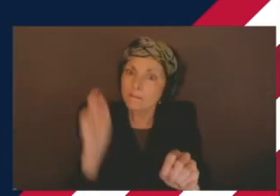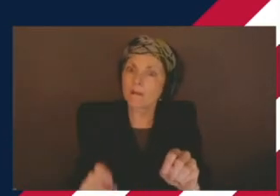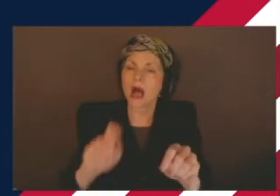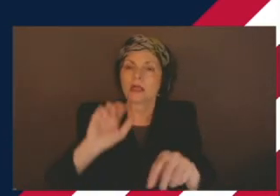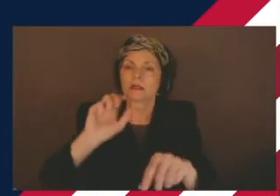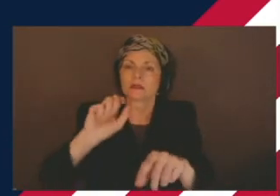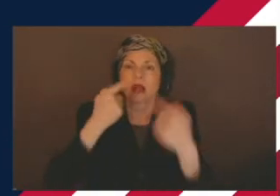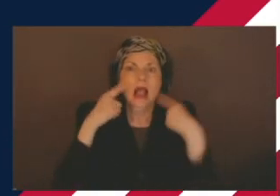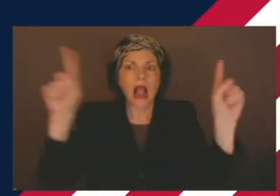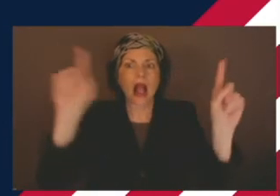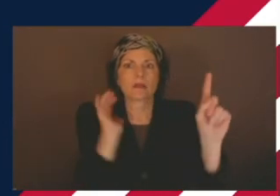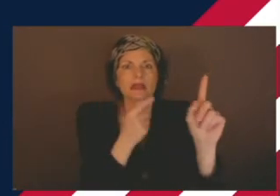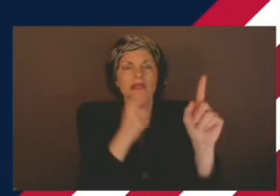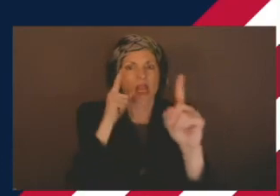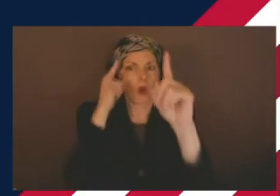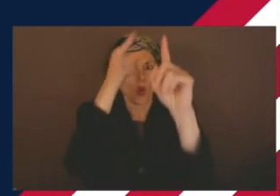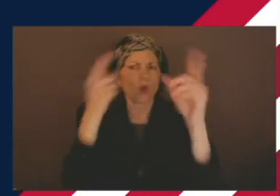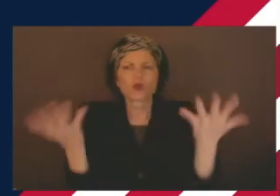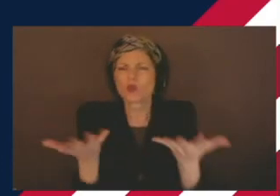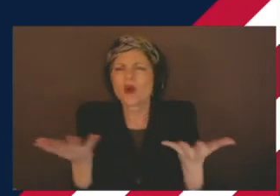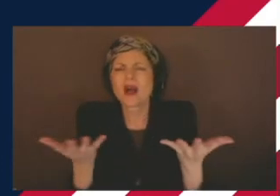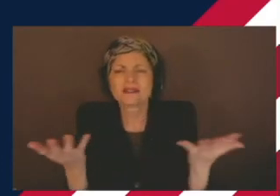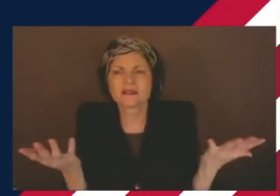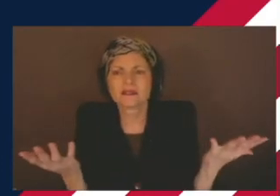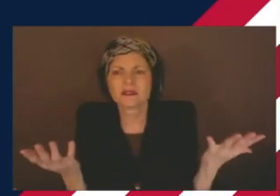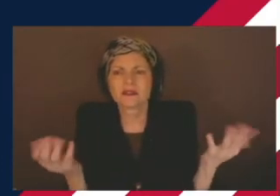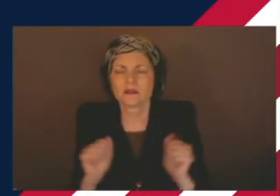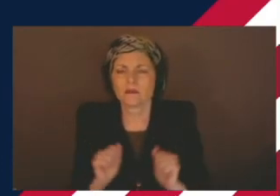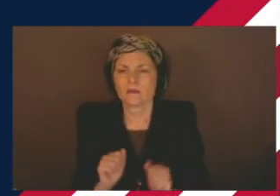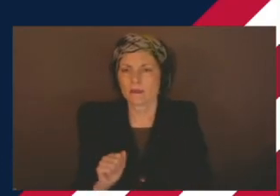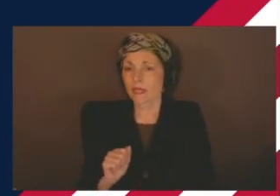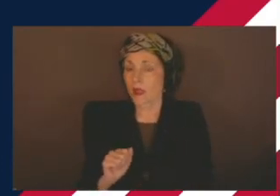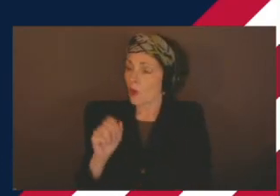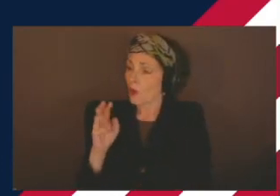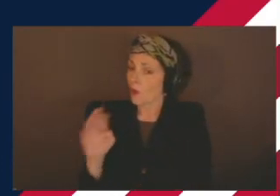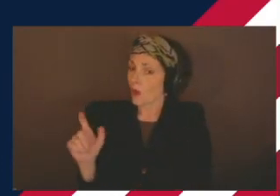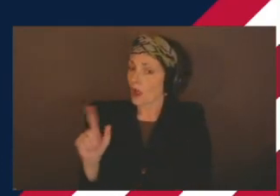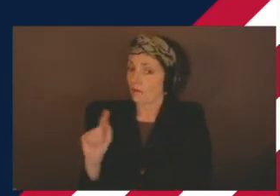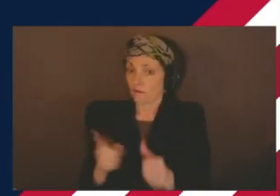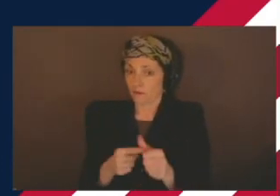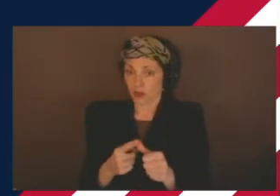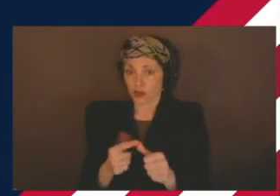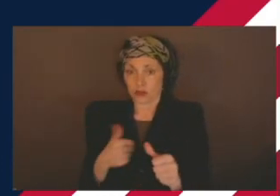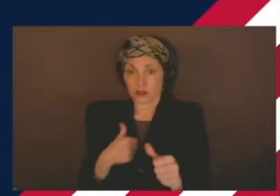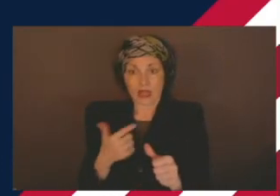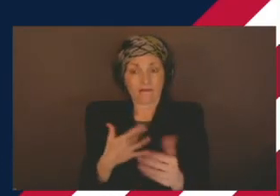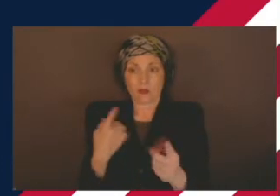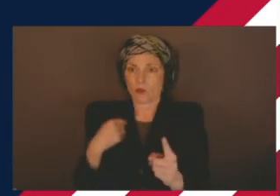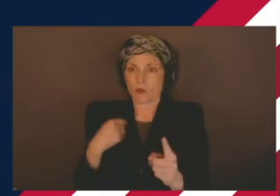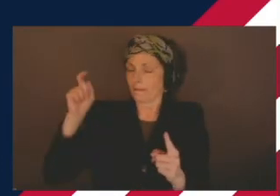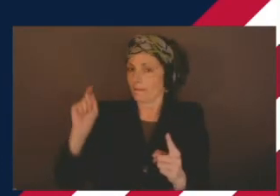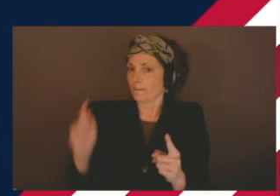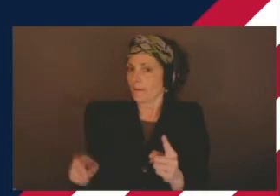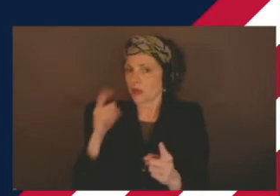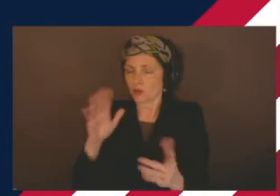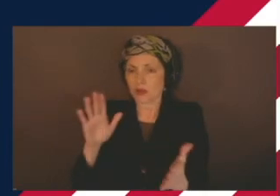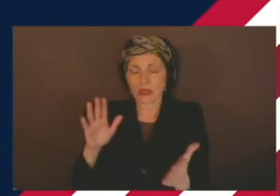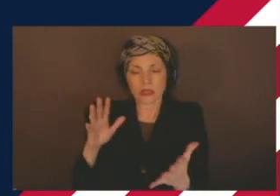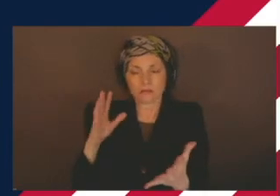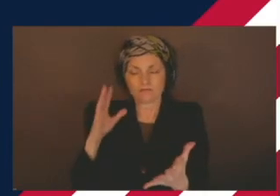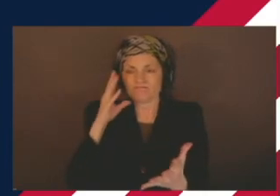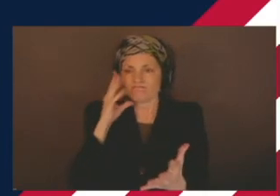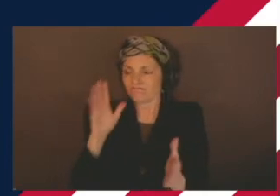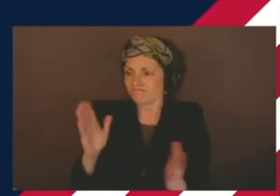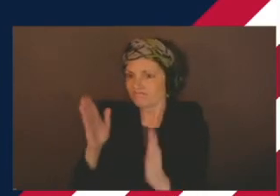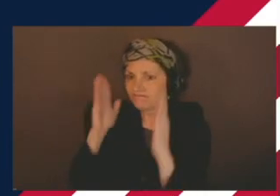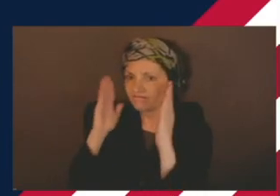some ways, I would, first of all, we have to deal with Indigenous people, because you all are the first chapter. And I've learned that in being among the Apaches and the